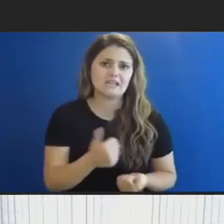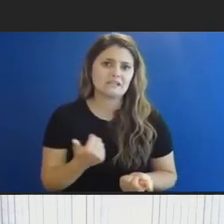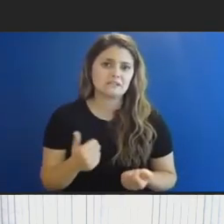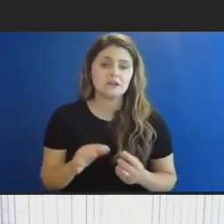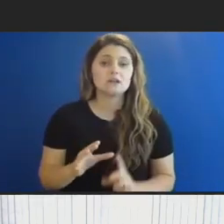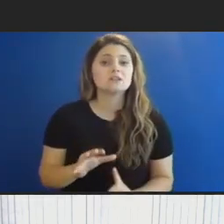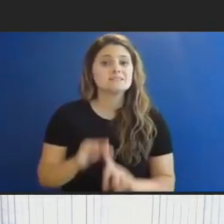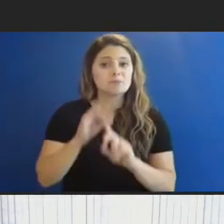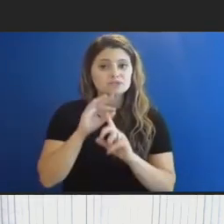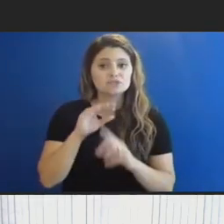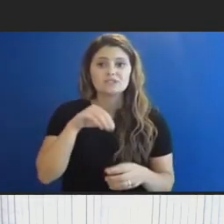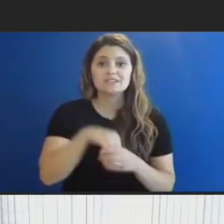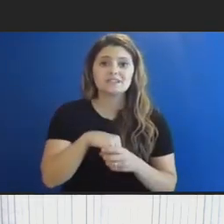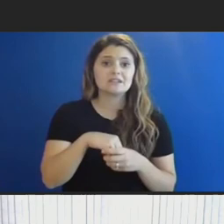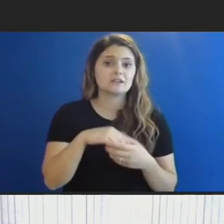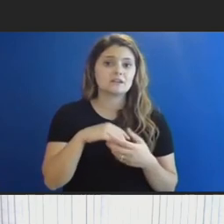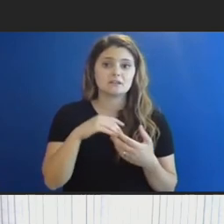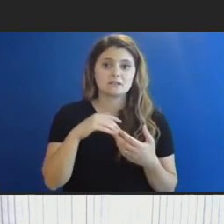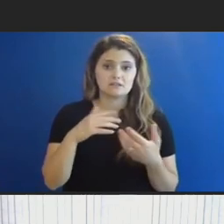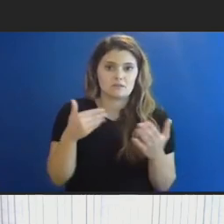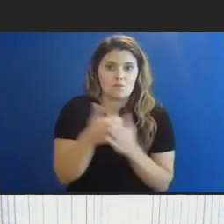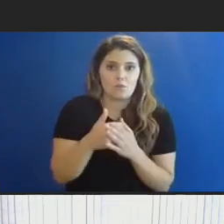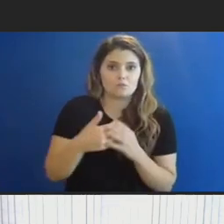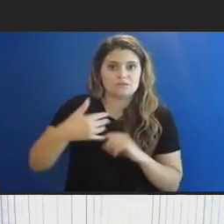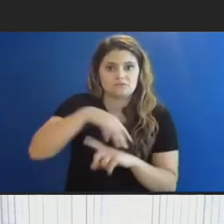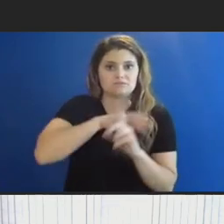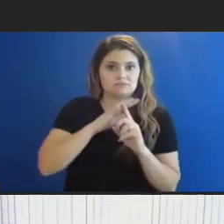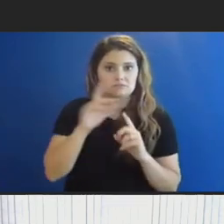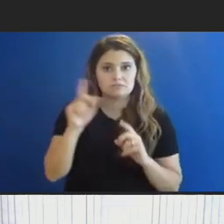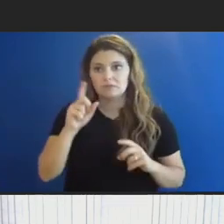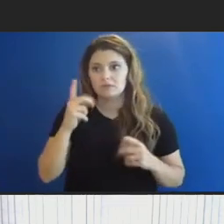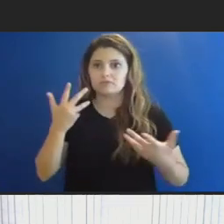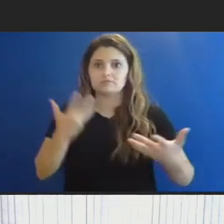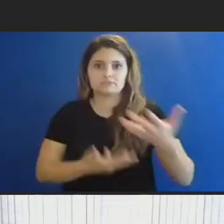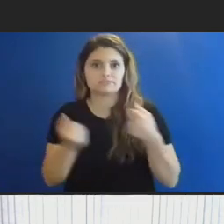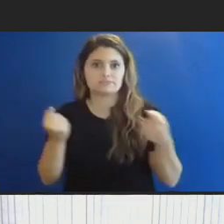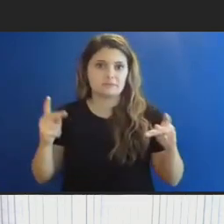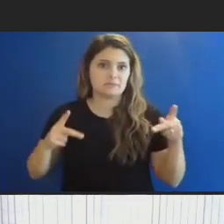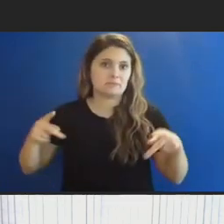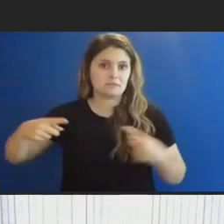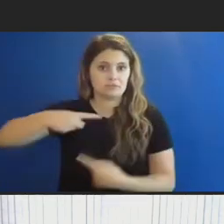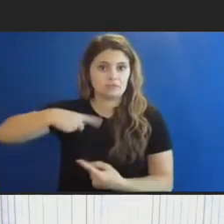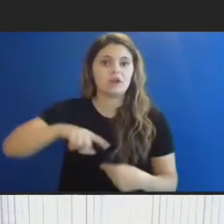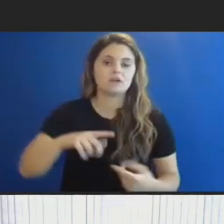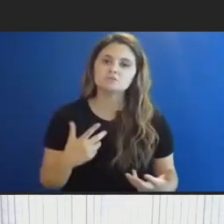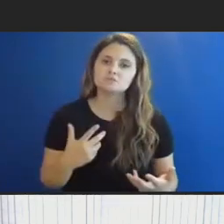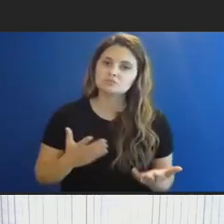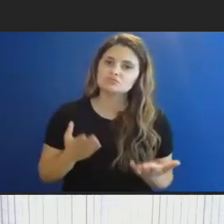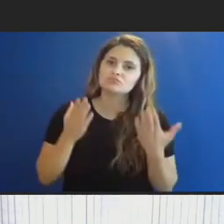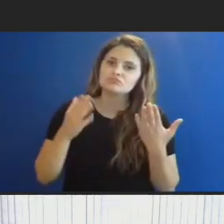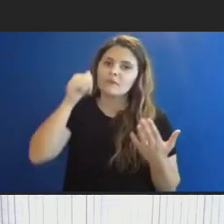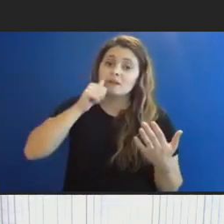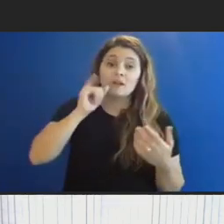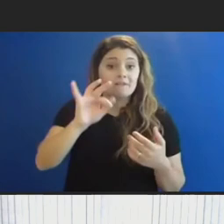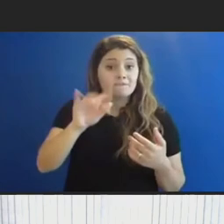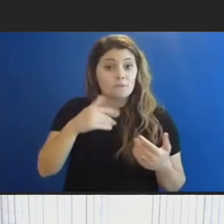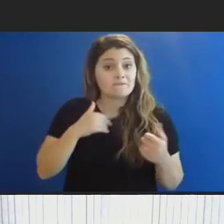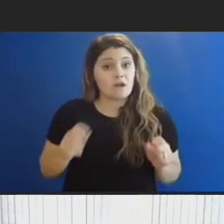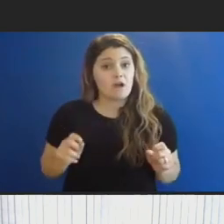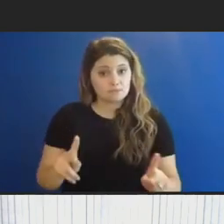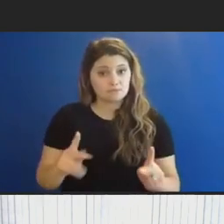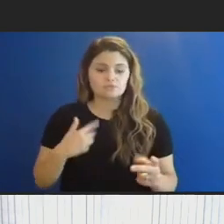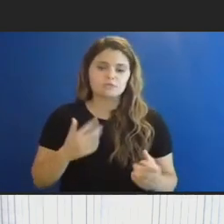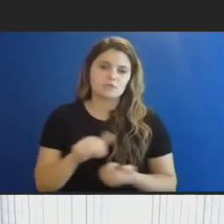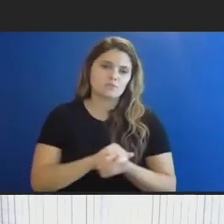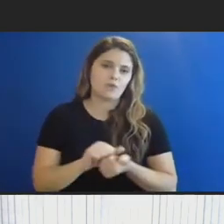especially in a close environment where you're around a lot of people, that sort of thing. If you have the opportunity, I